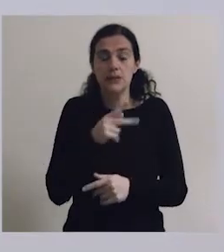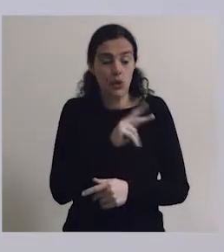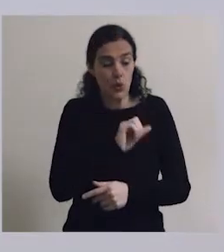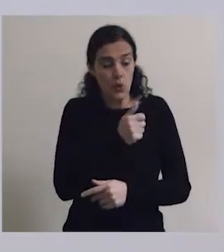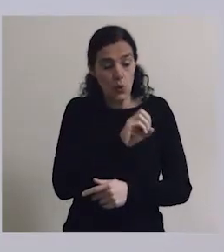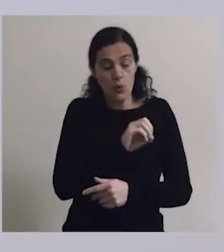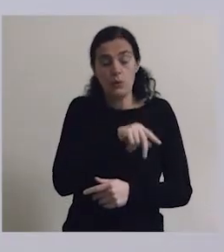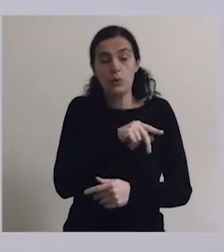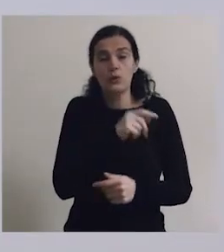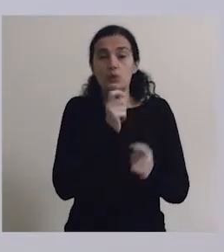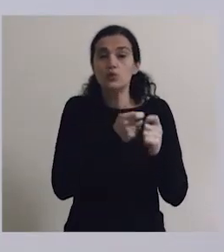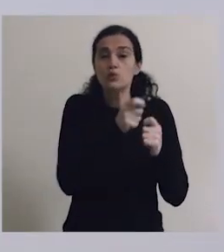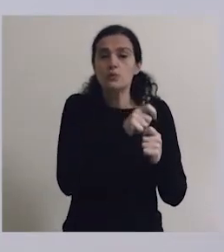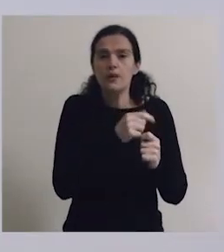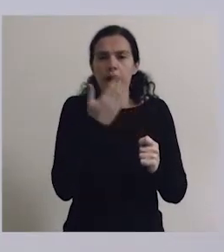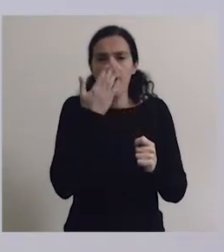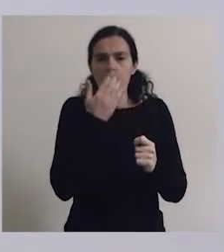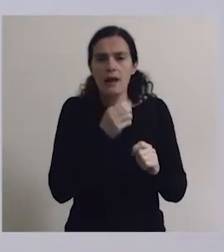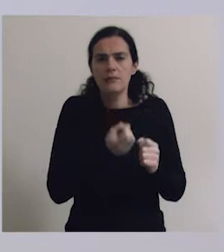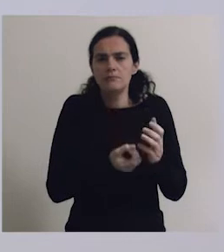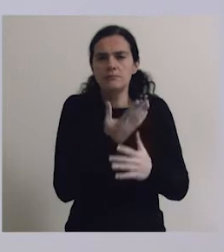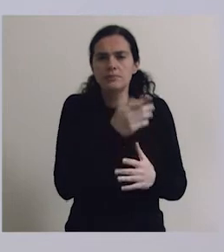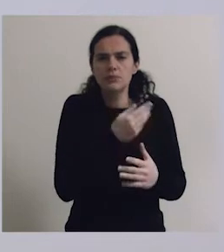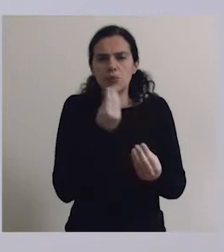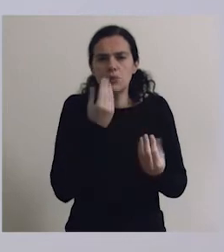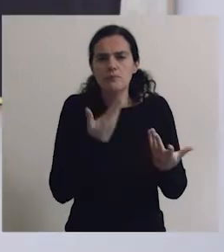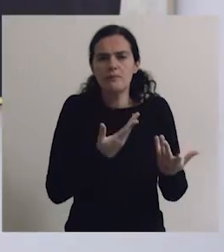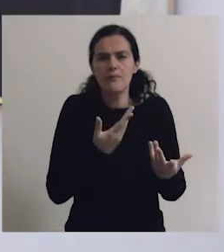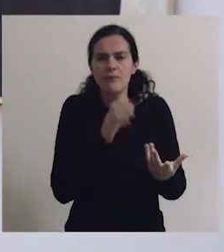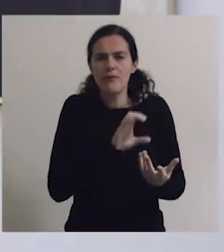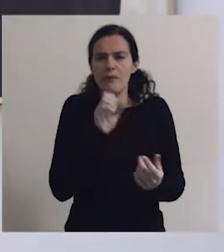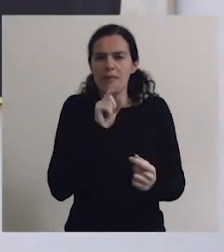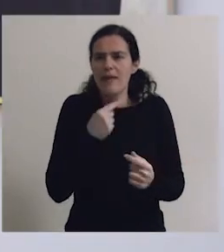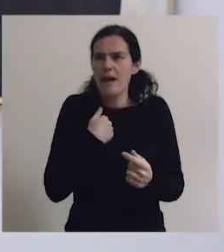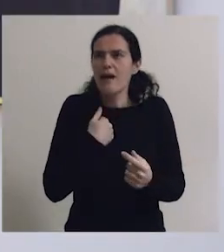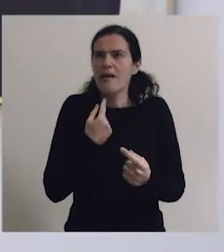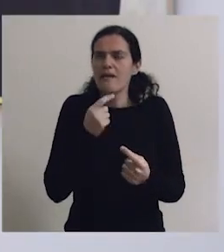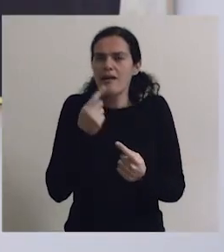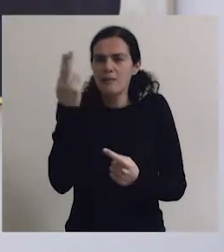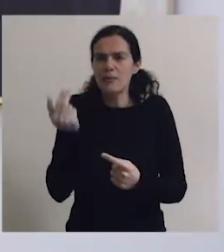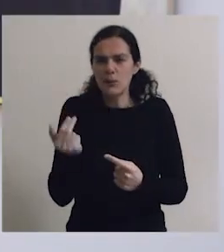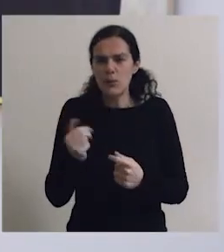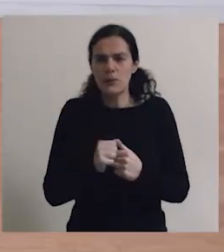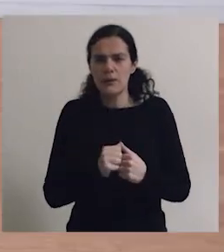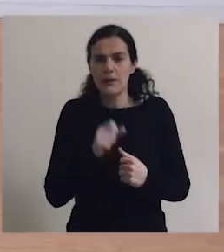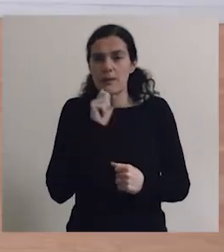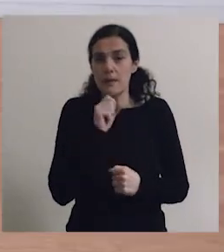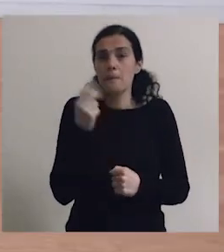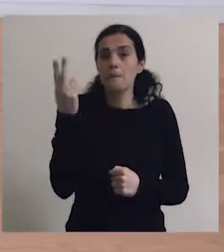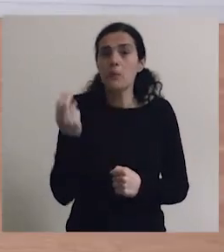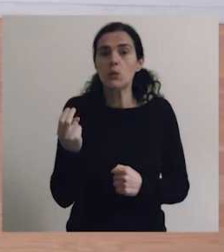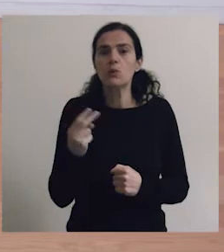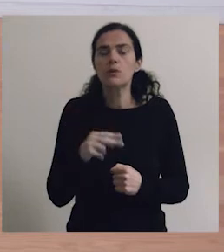Here, the Kobro sculpture is become almost an excuse to make a painting, to